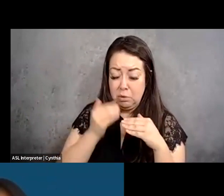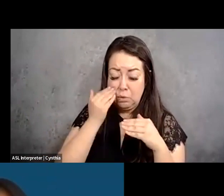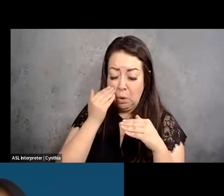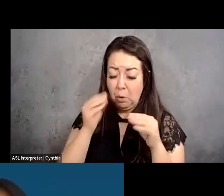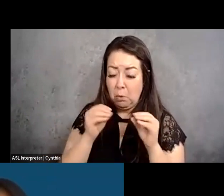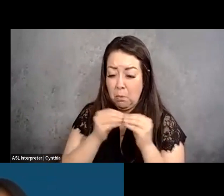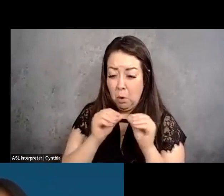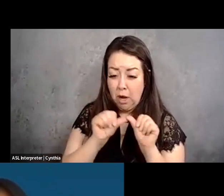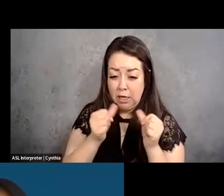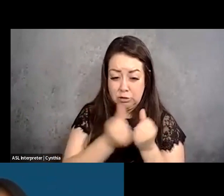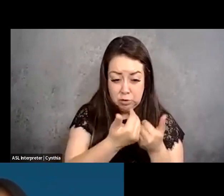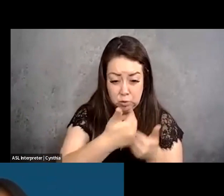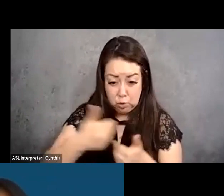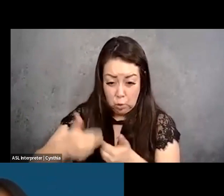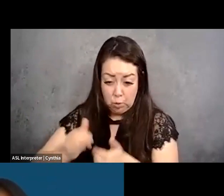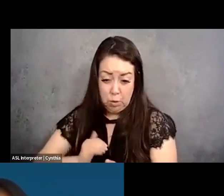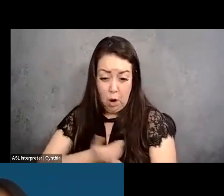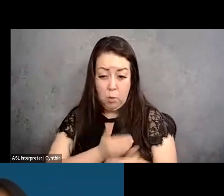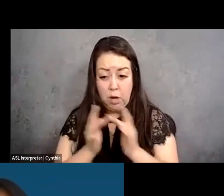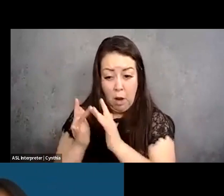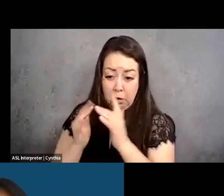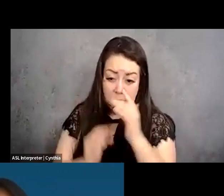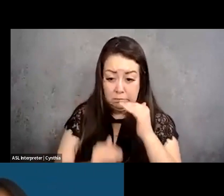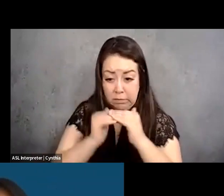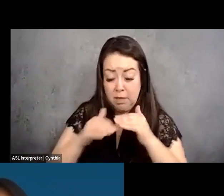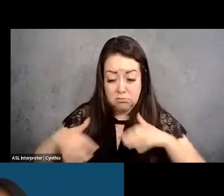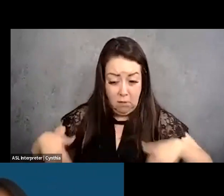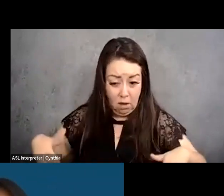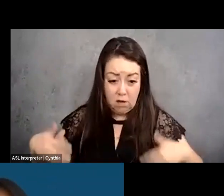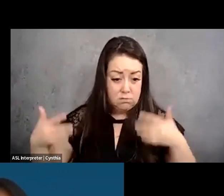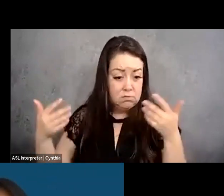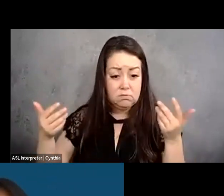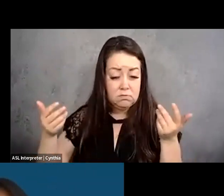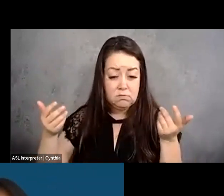our network. So we haven't necessarily